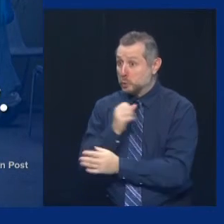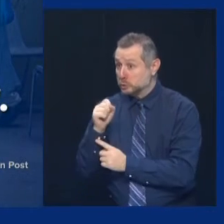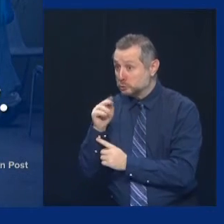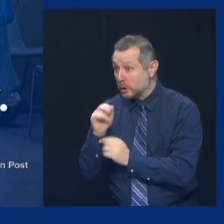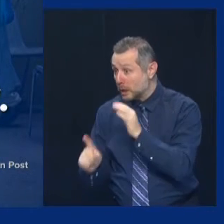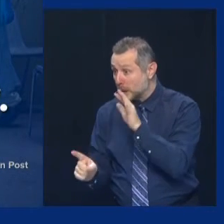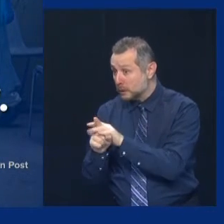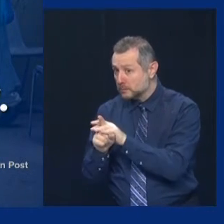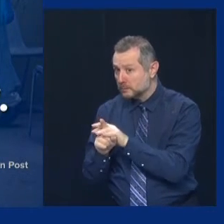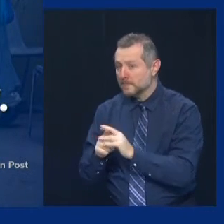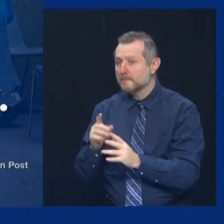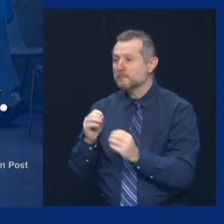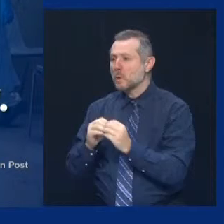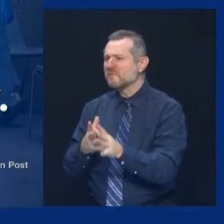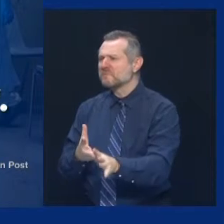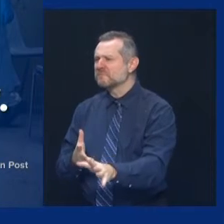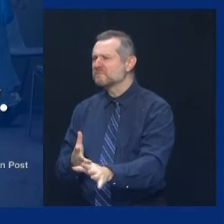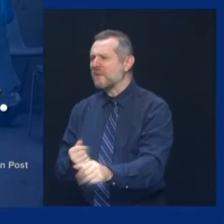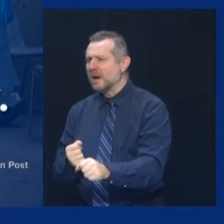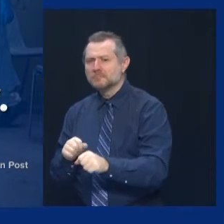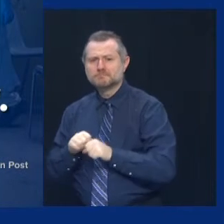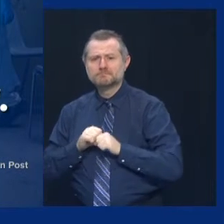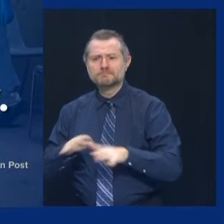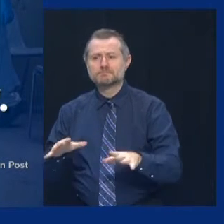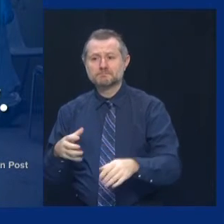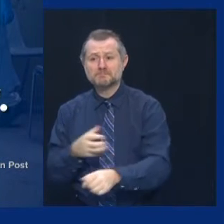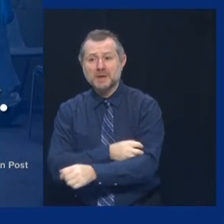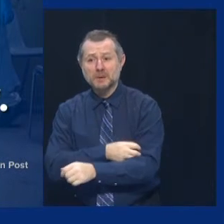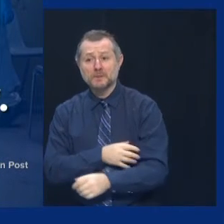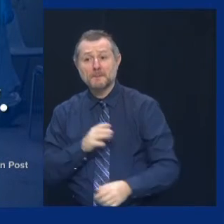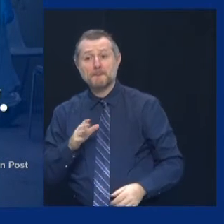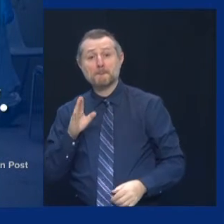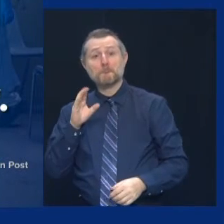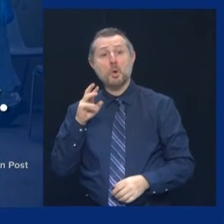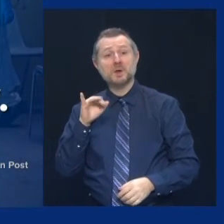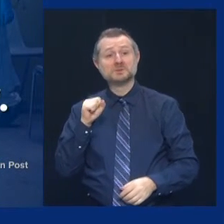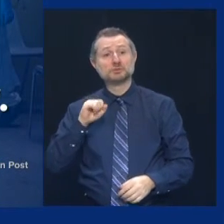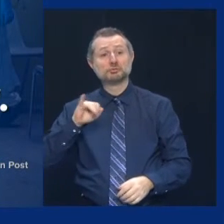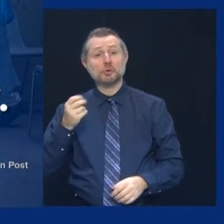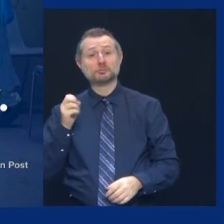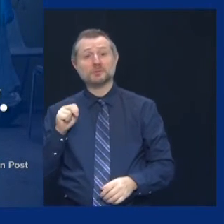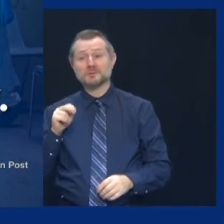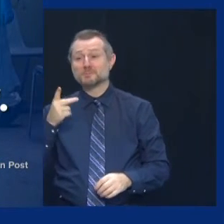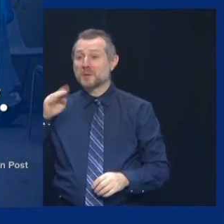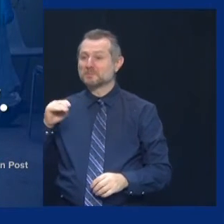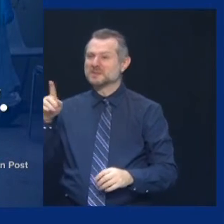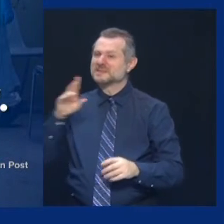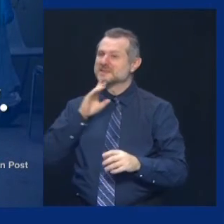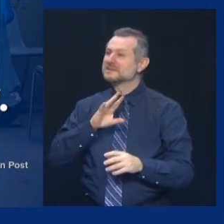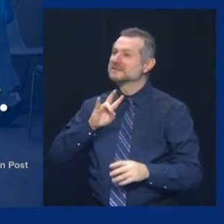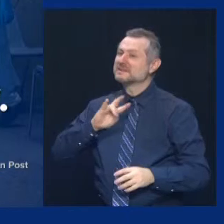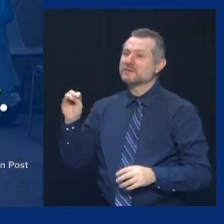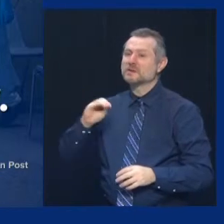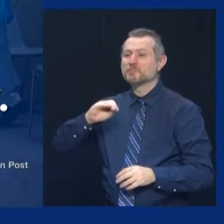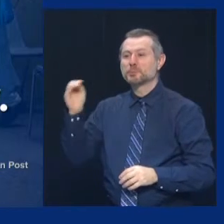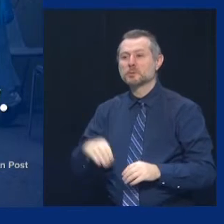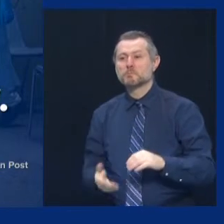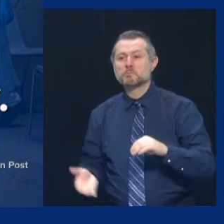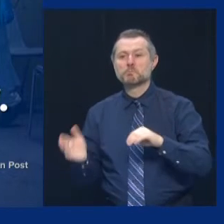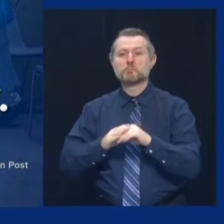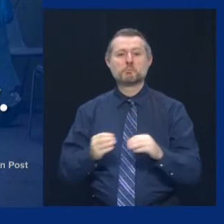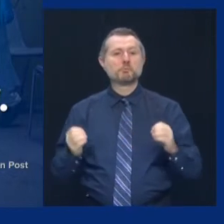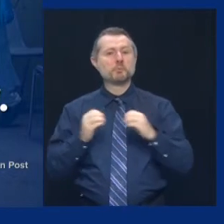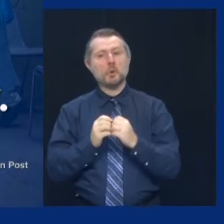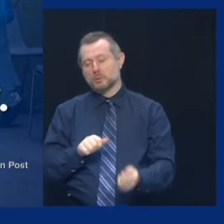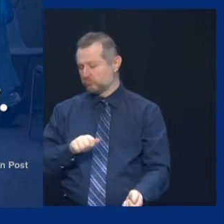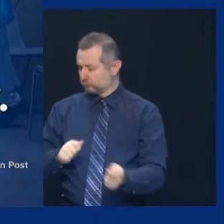70 times more, says Boris Johnson, this is a major problem. And for us to once